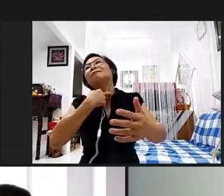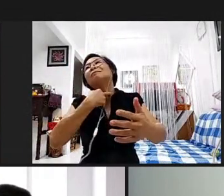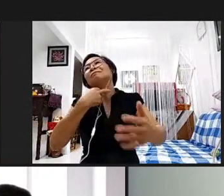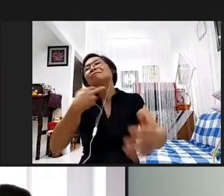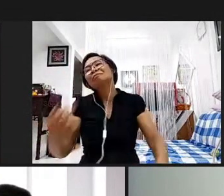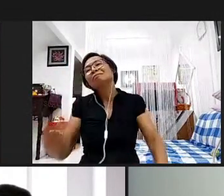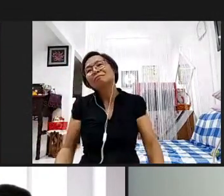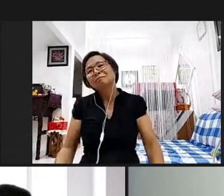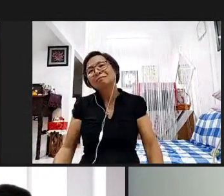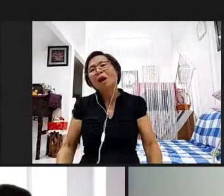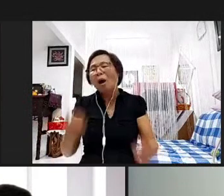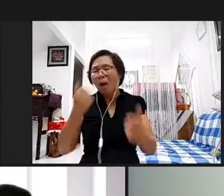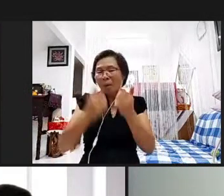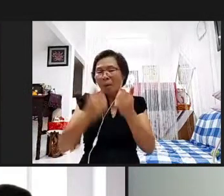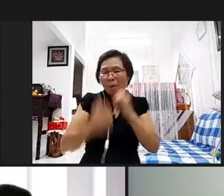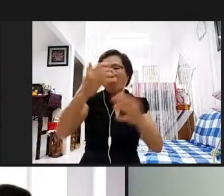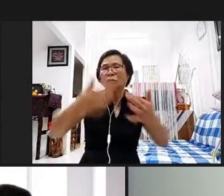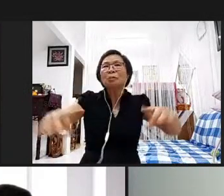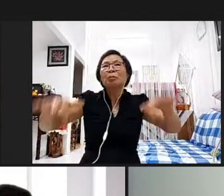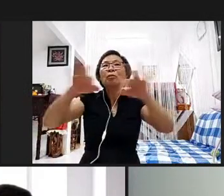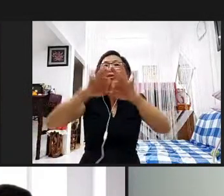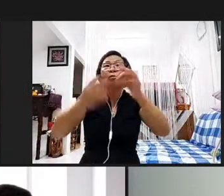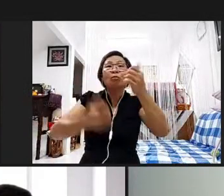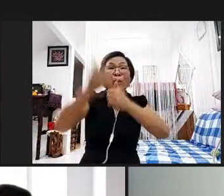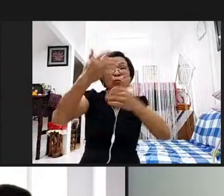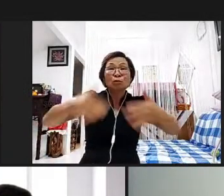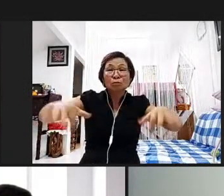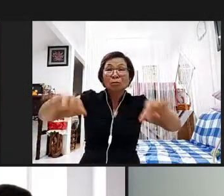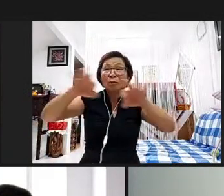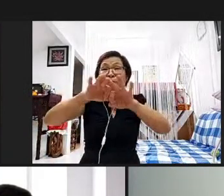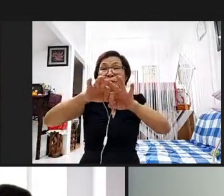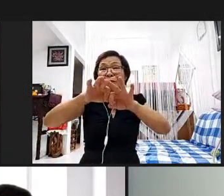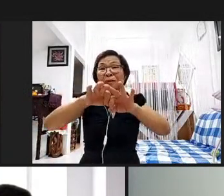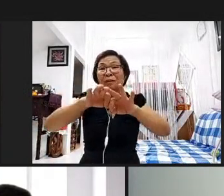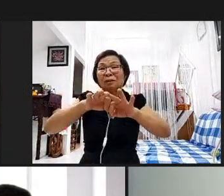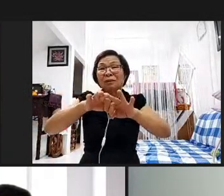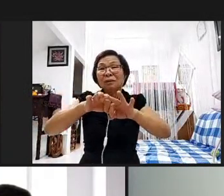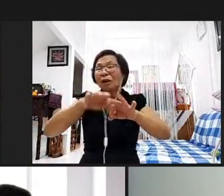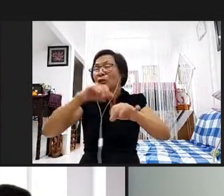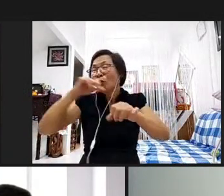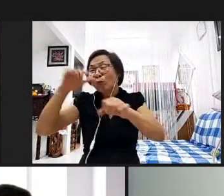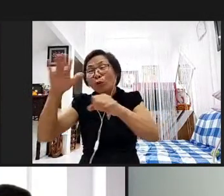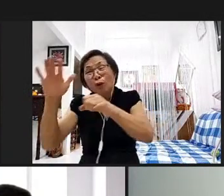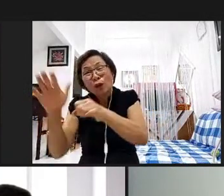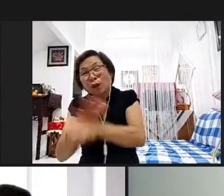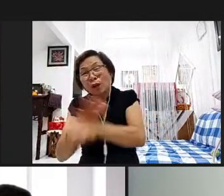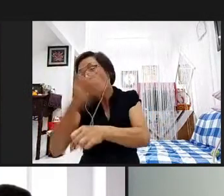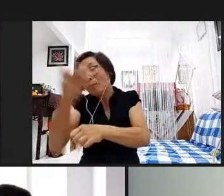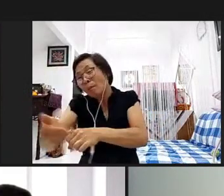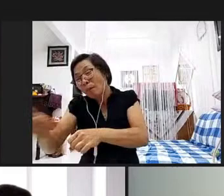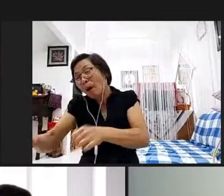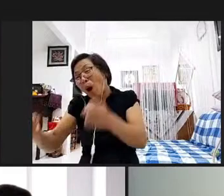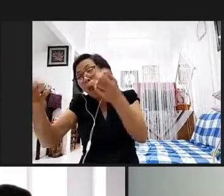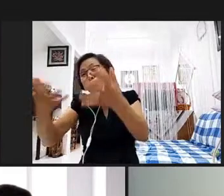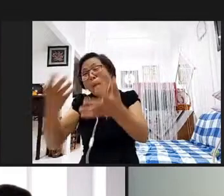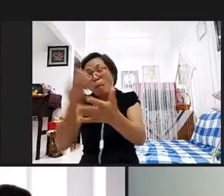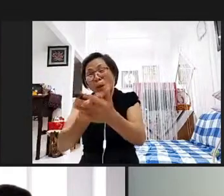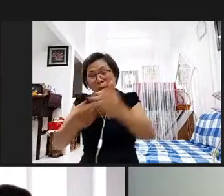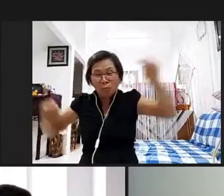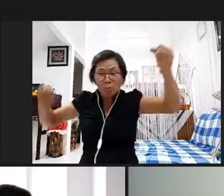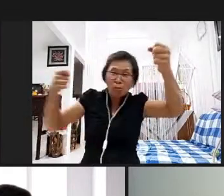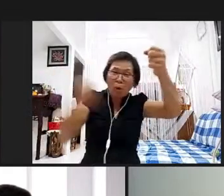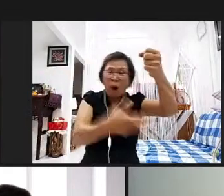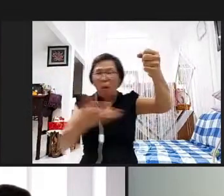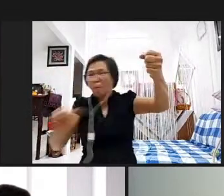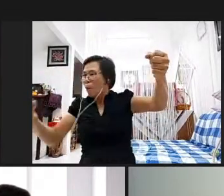important, our resources, constraint of resources. So much money has pumped into COVID. Everything is